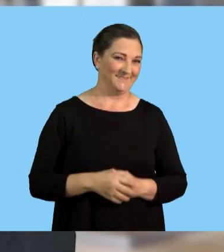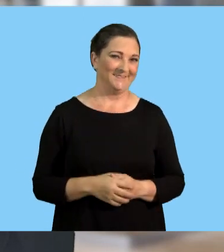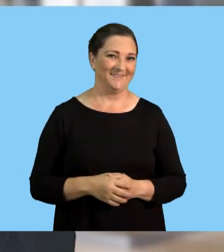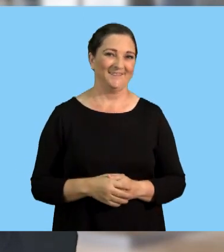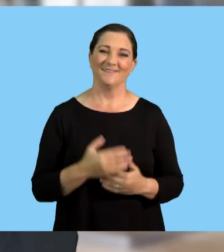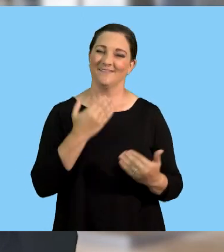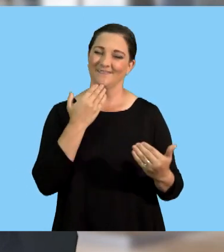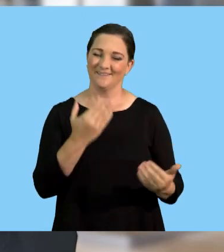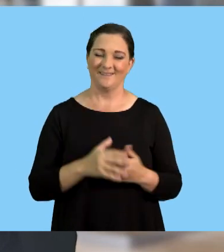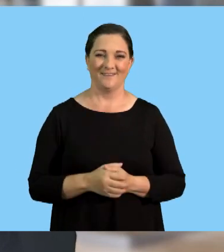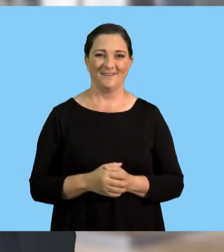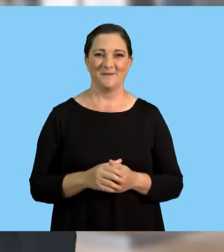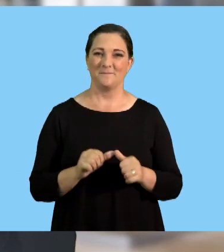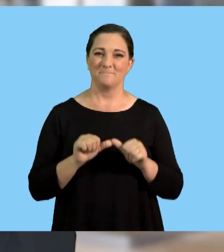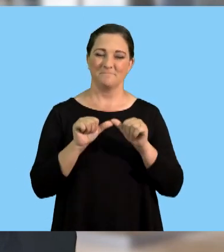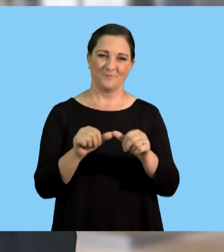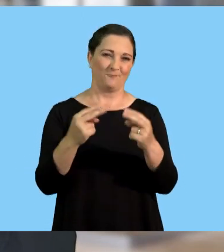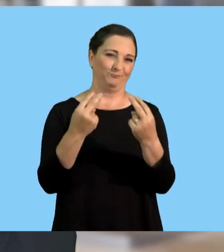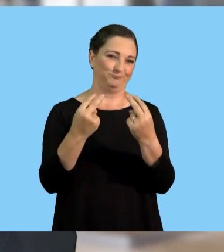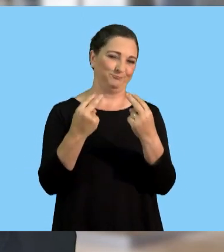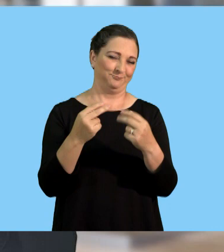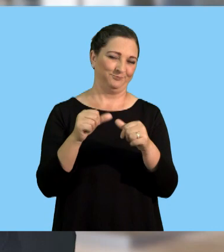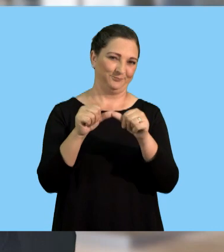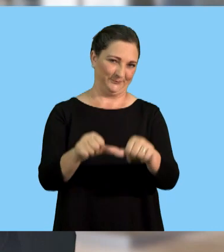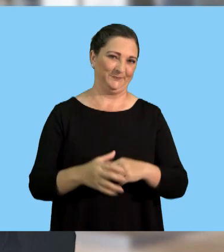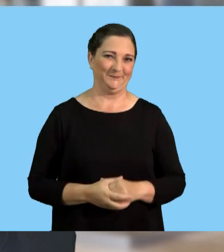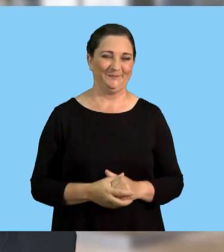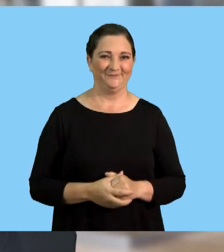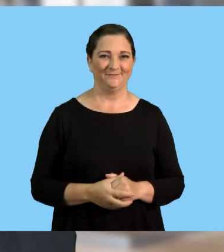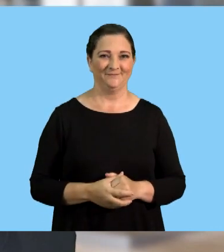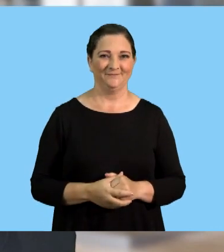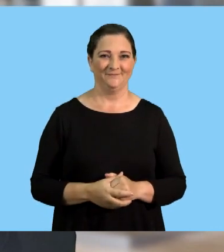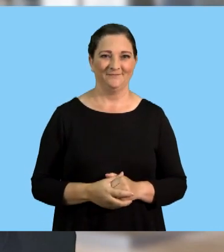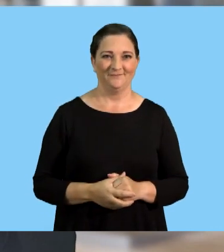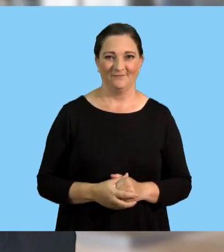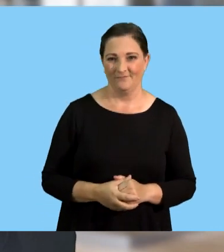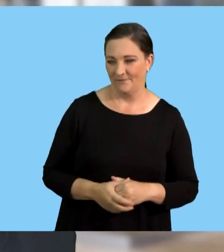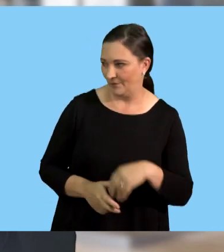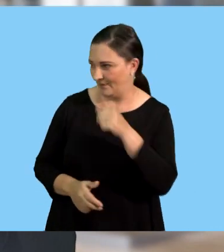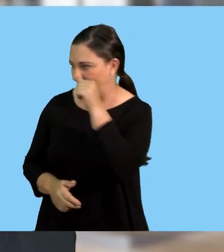investor in future. So thank you and keep watching our lessons.